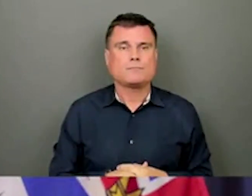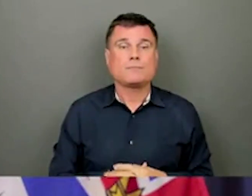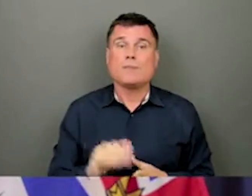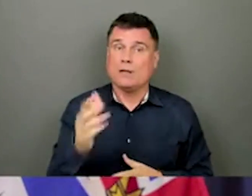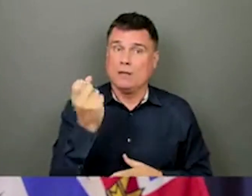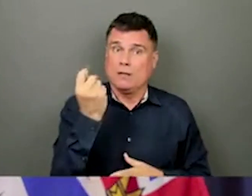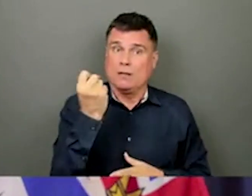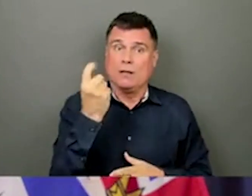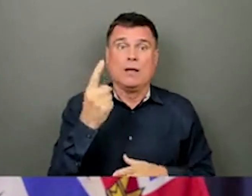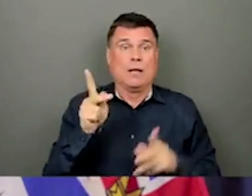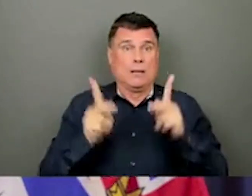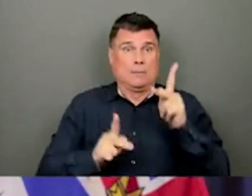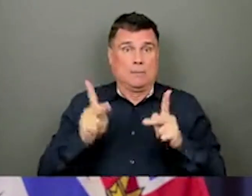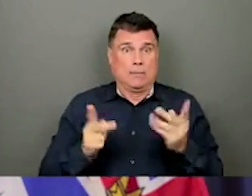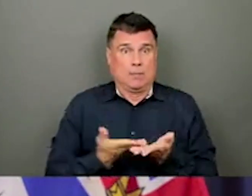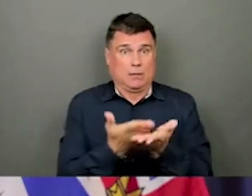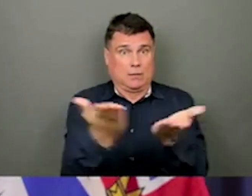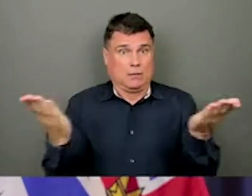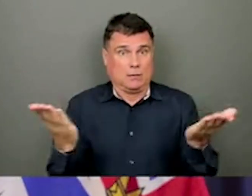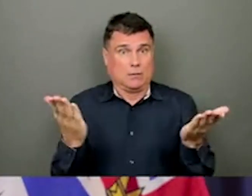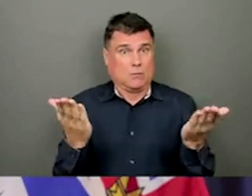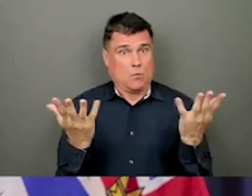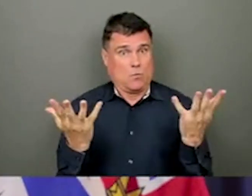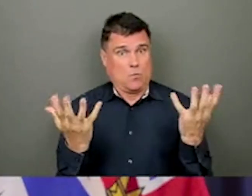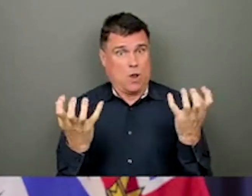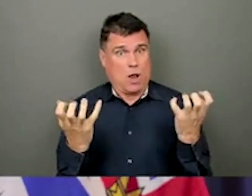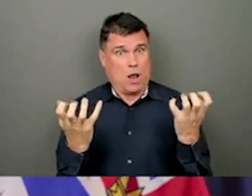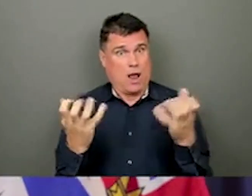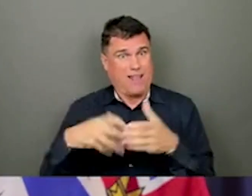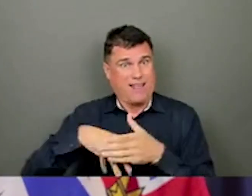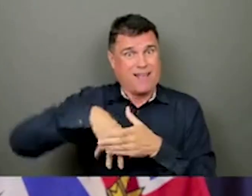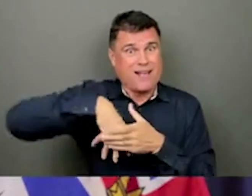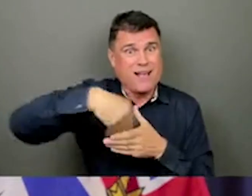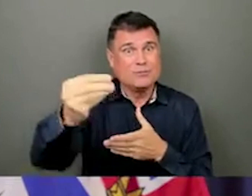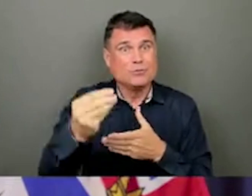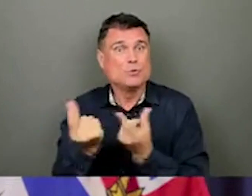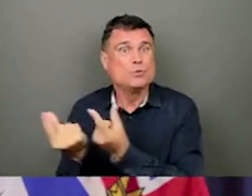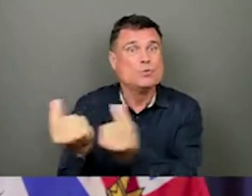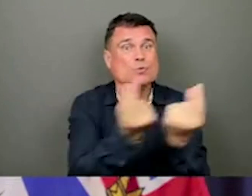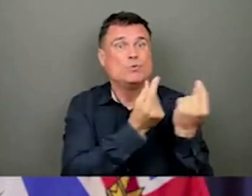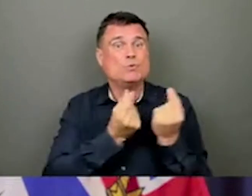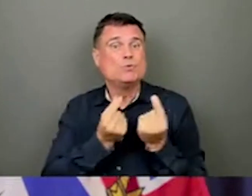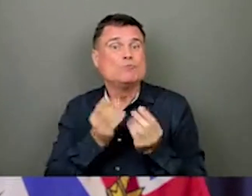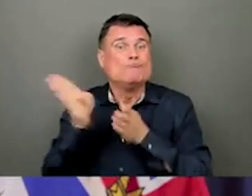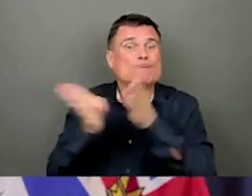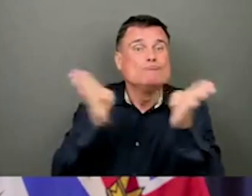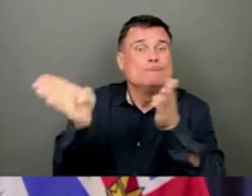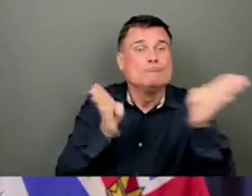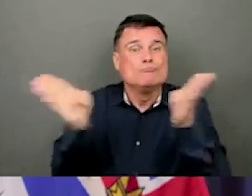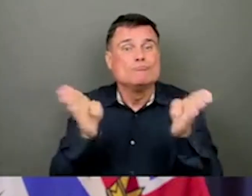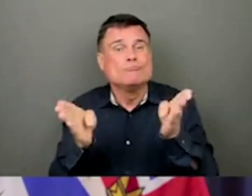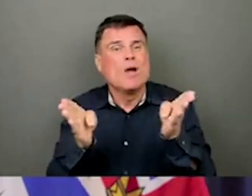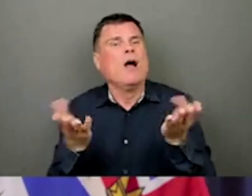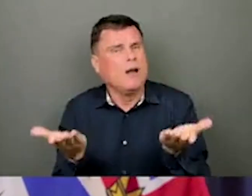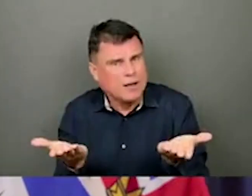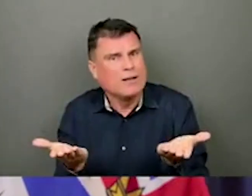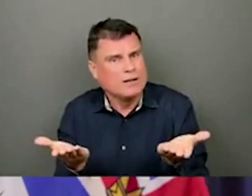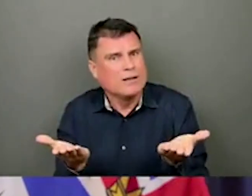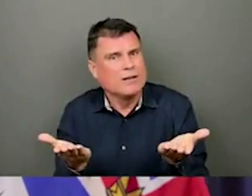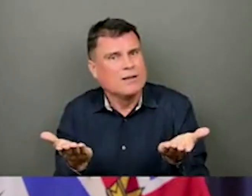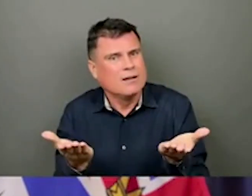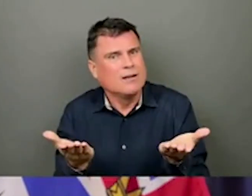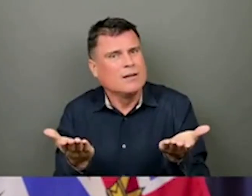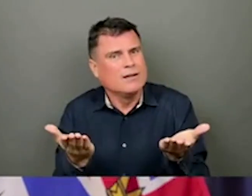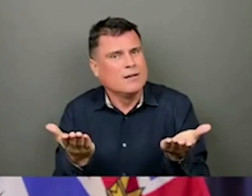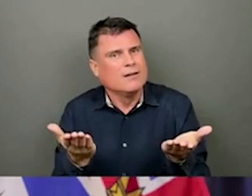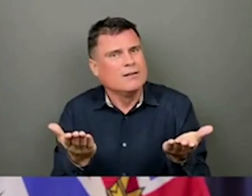to participate in the social and economic life of our community can't take that next step and get that safe, effective